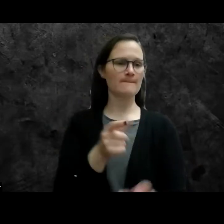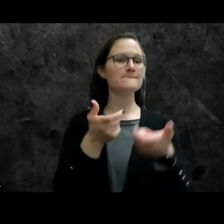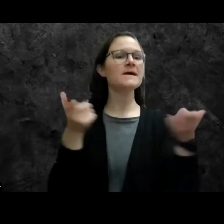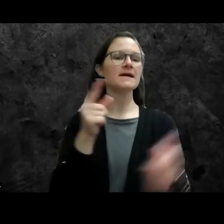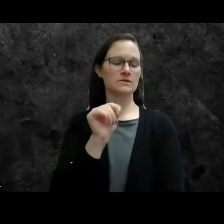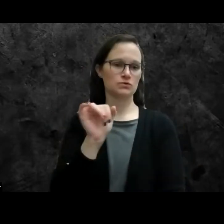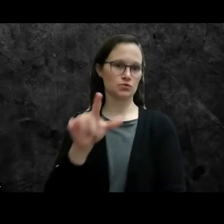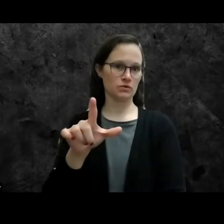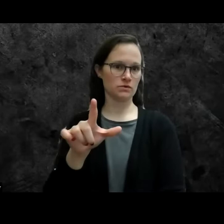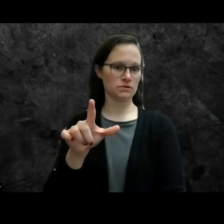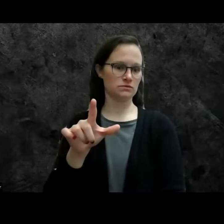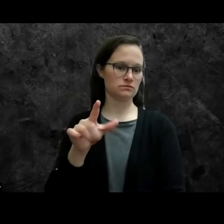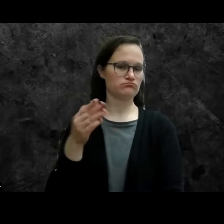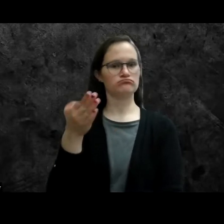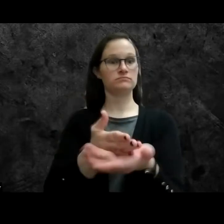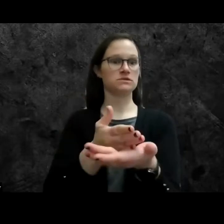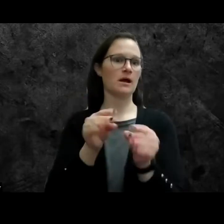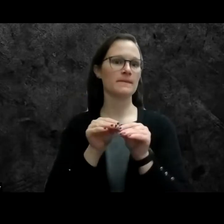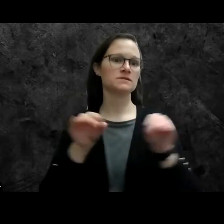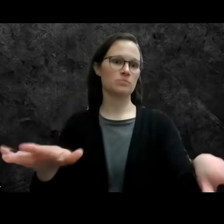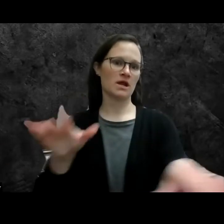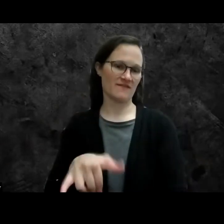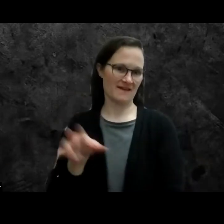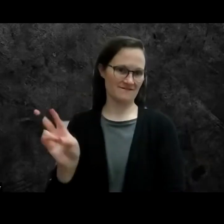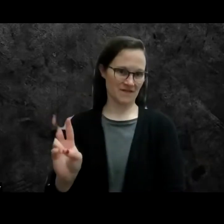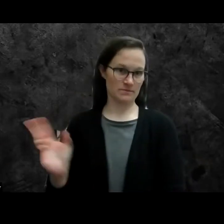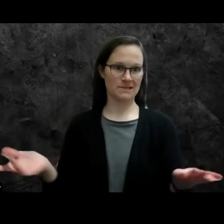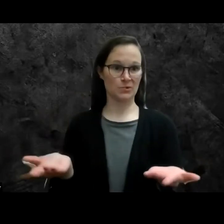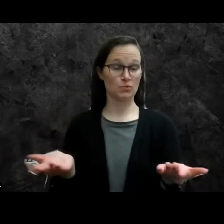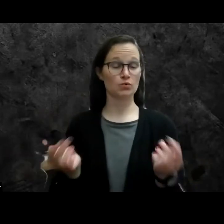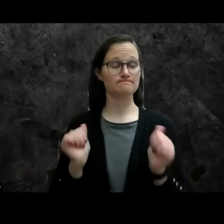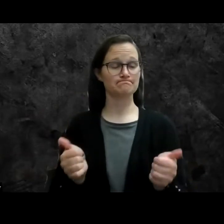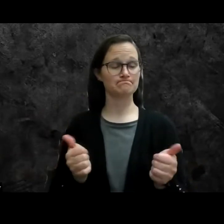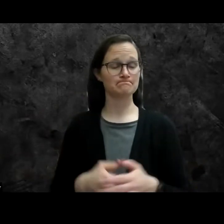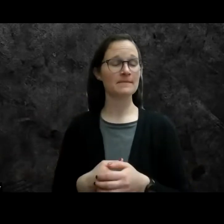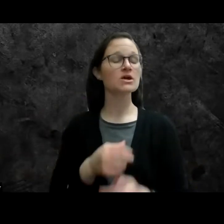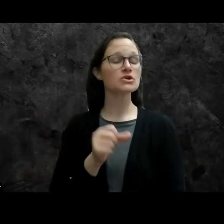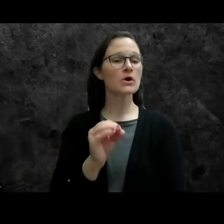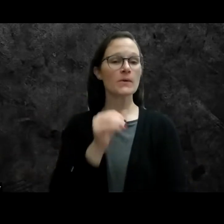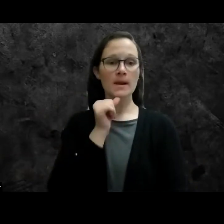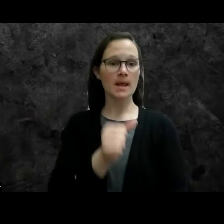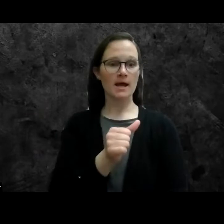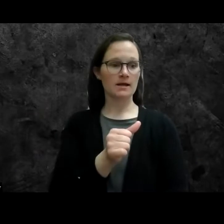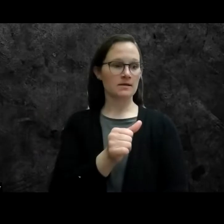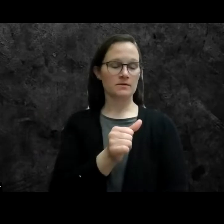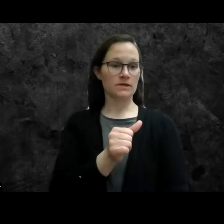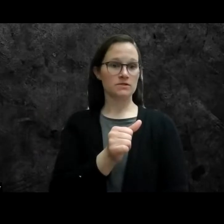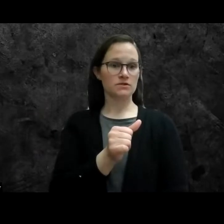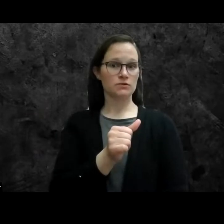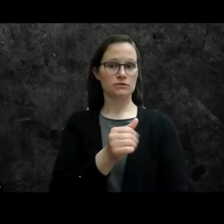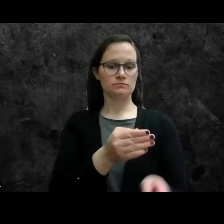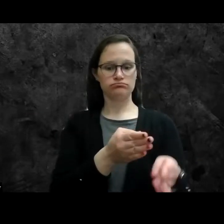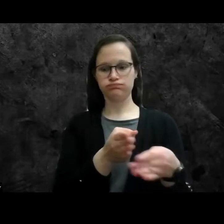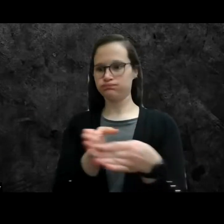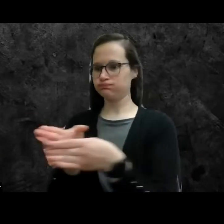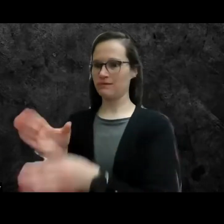try to prevent the spread of the virus around here. But we are not going to follow suit. We are going to continue to have a dashboard.